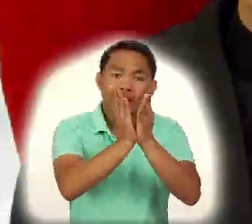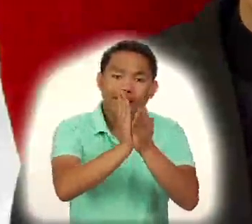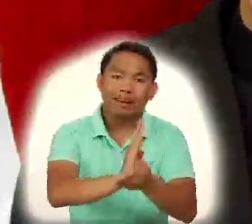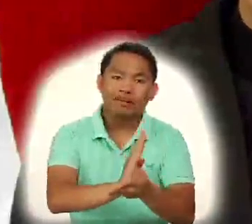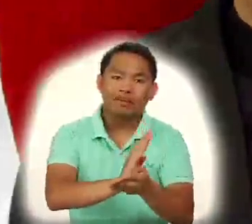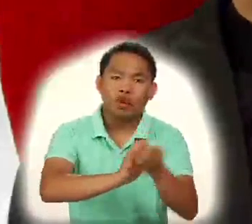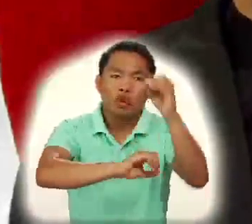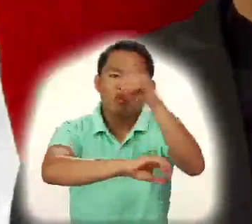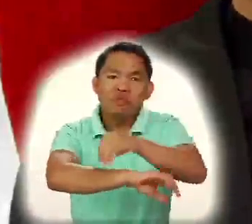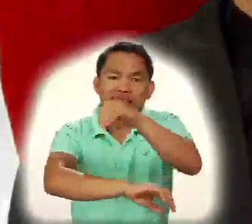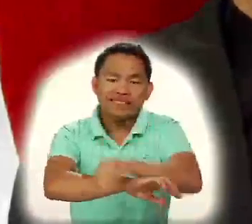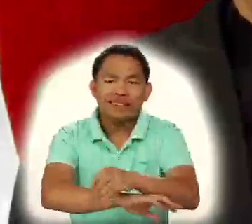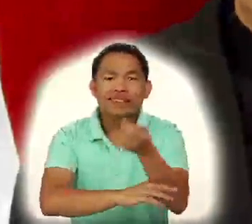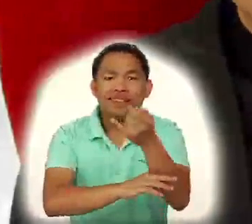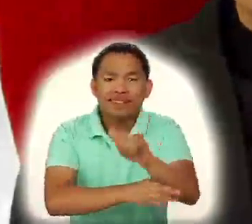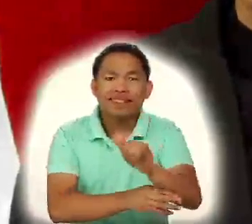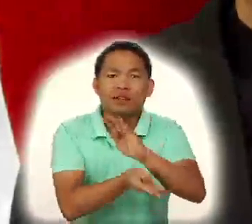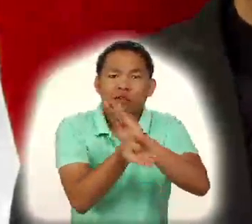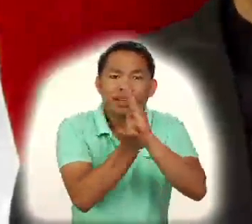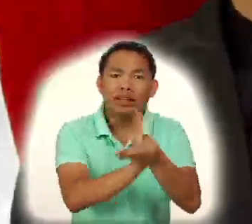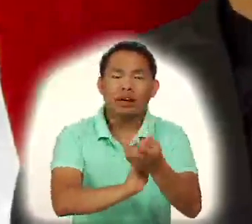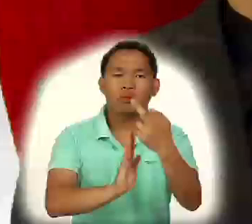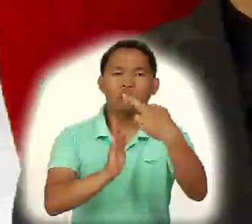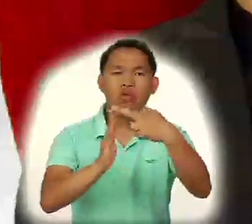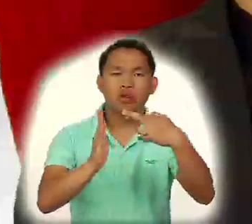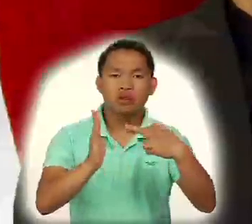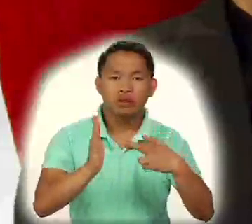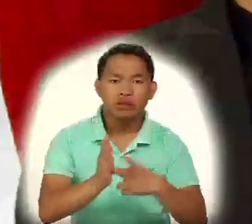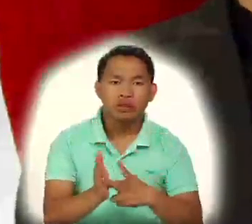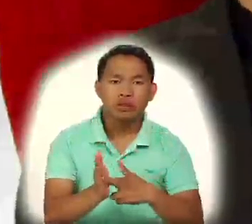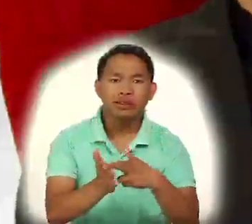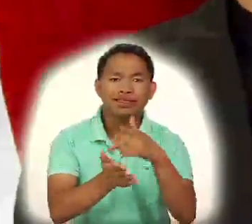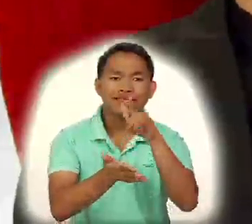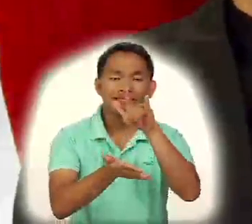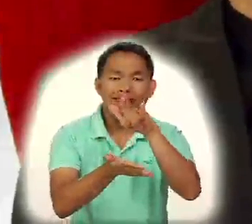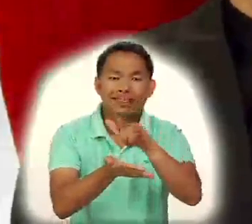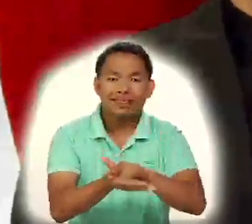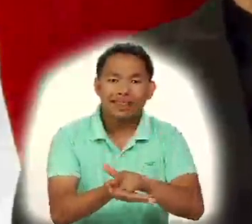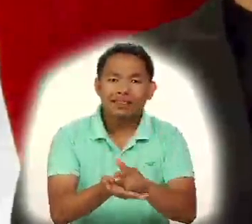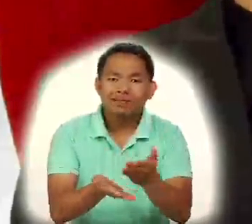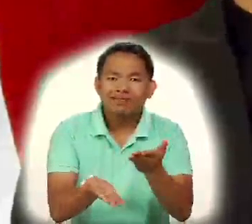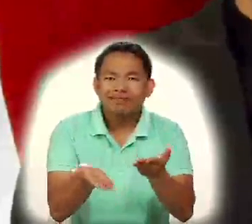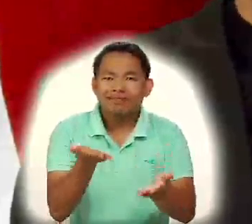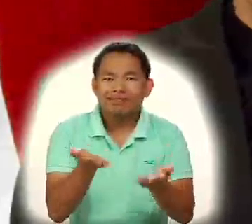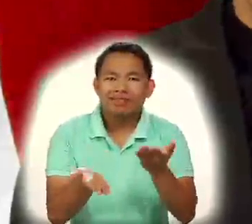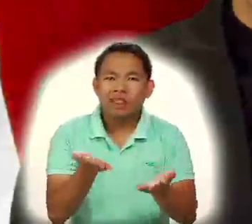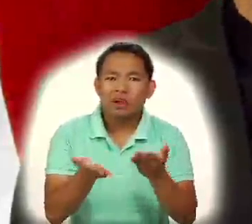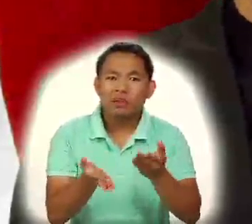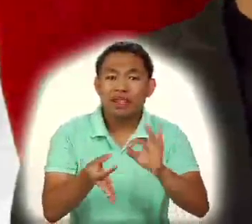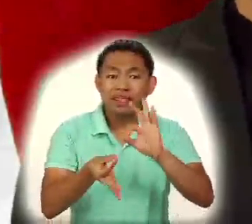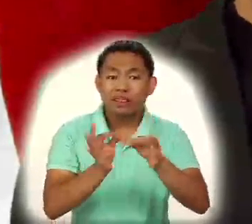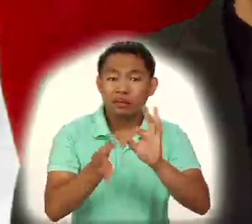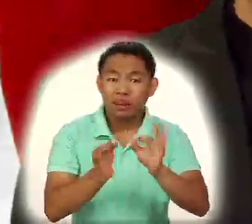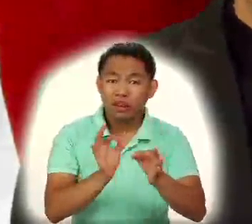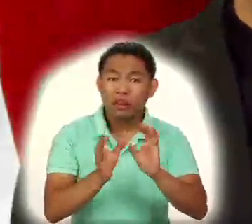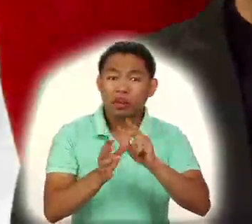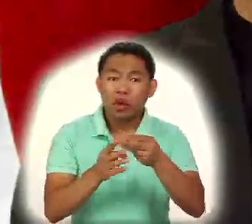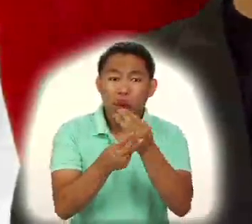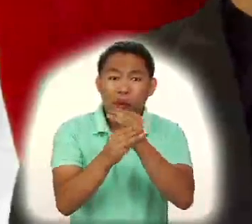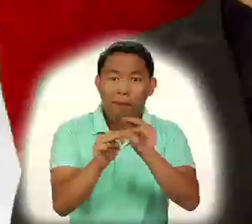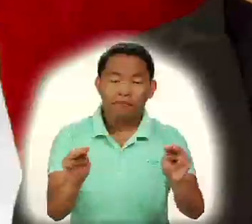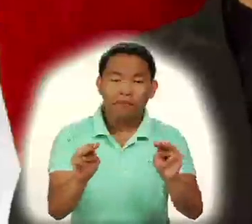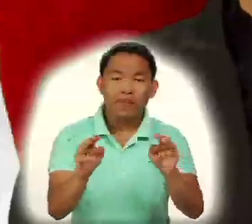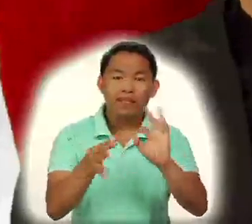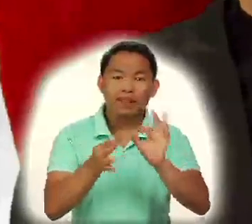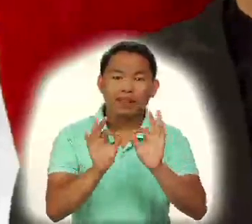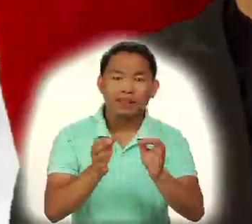oppressive. They become rules that might be interpreted or misinterpreted